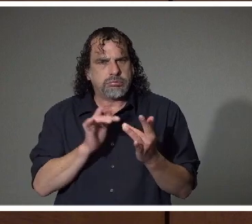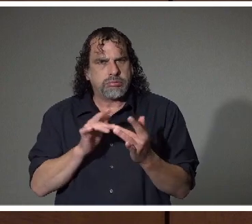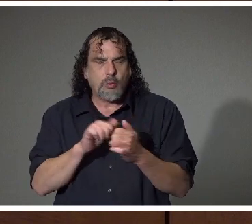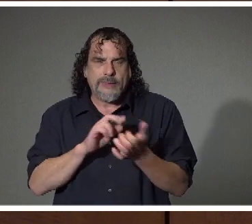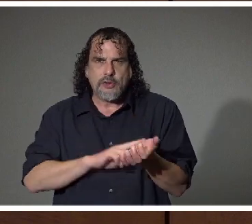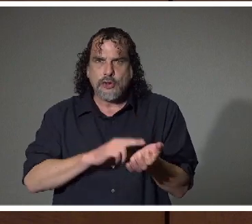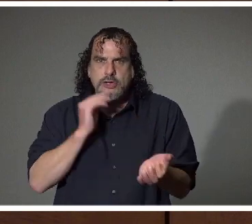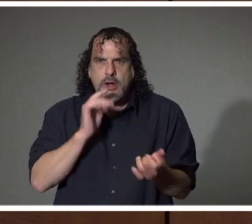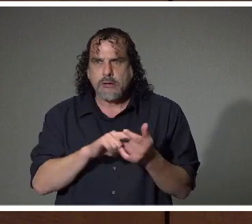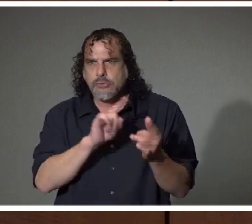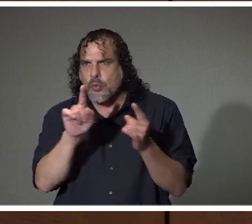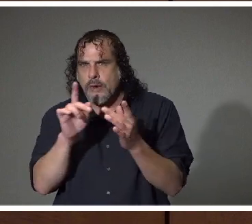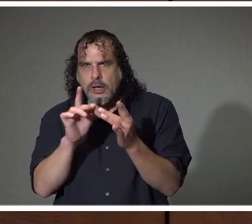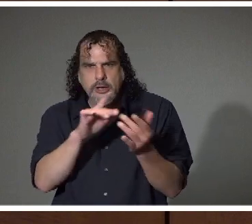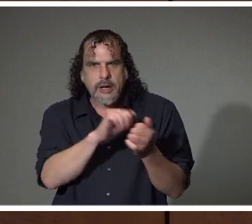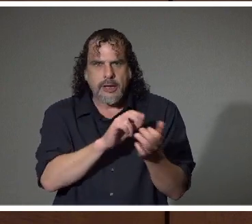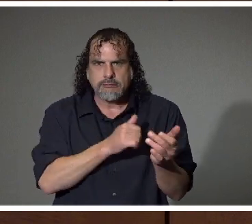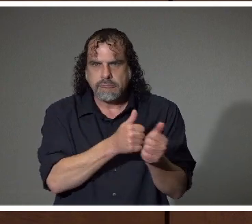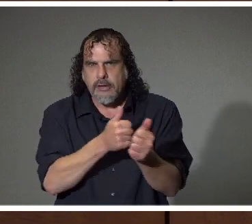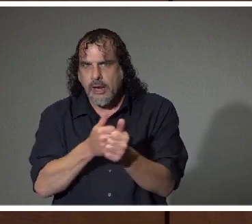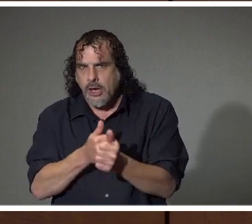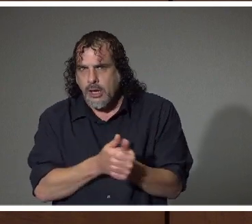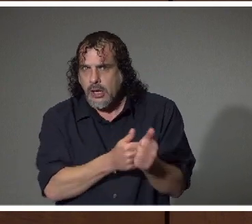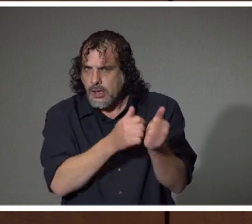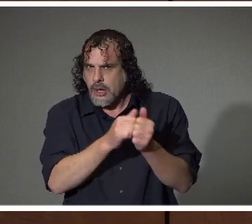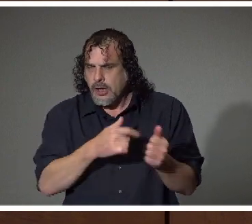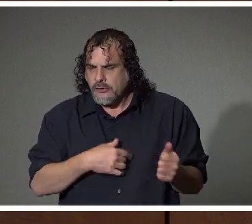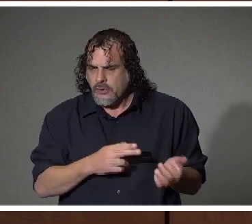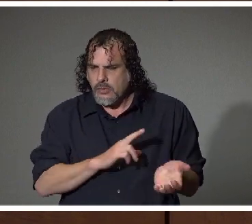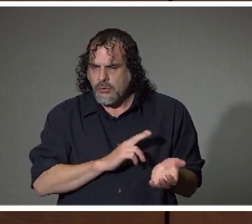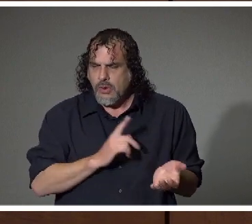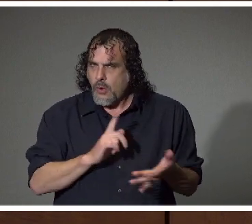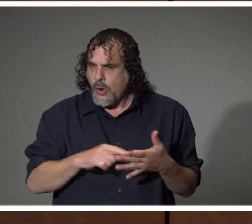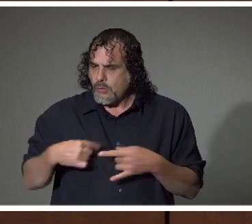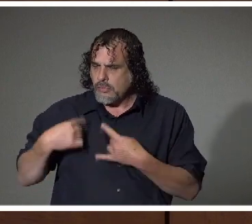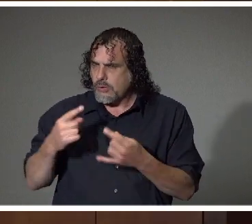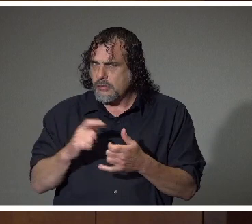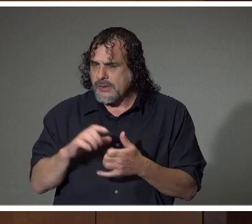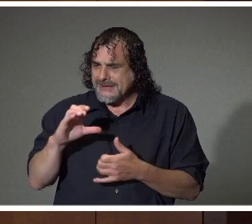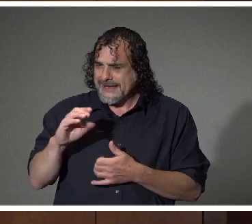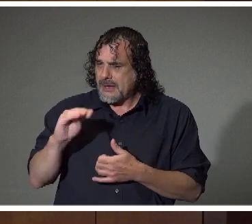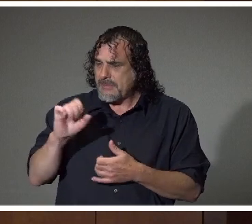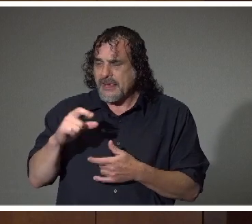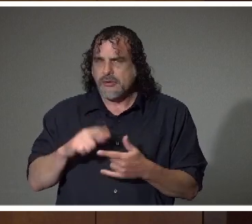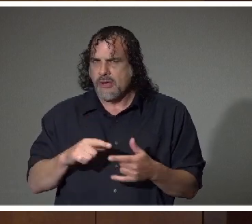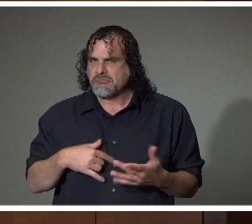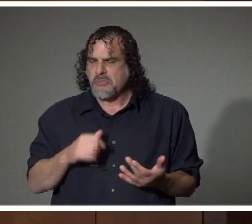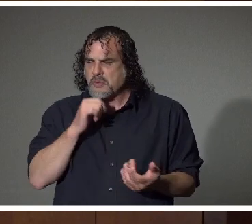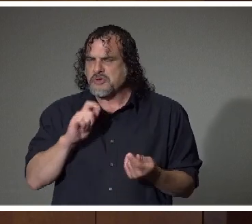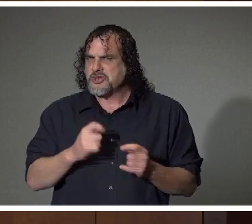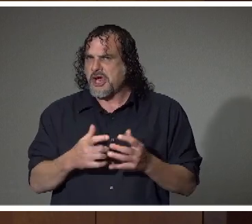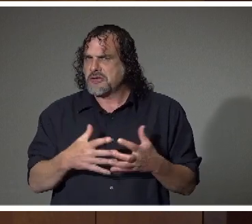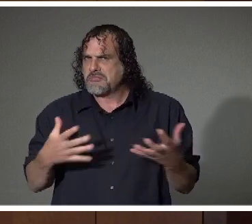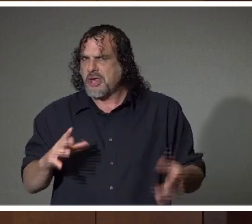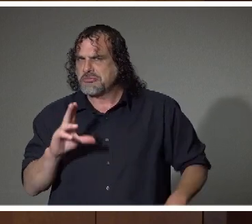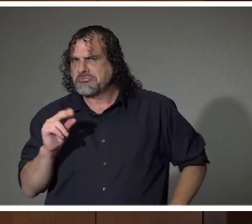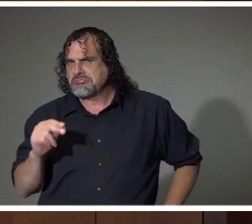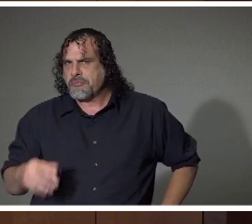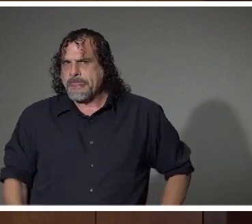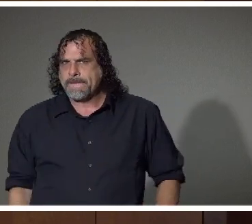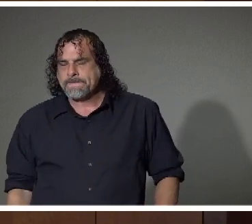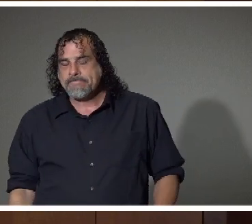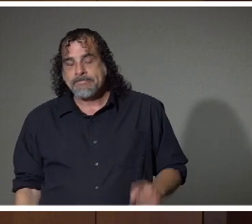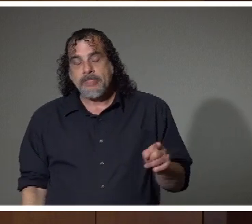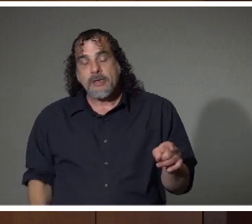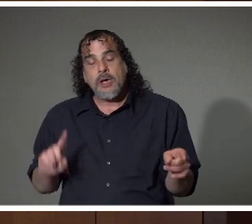And so for us, we don't anticipate much change regarding the CMS guidance. Yeah, and I would just say